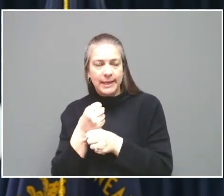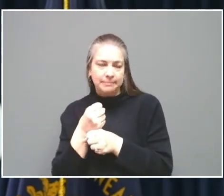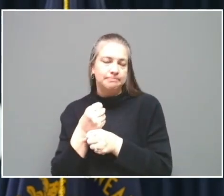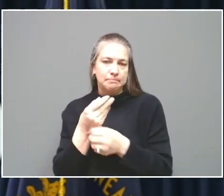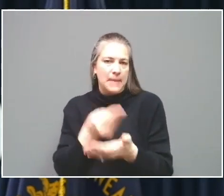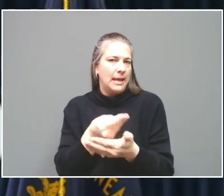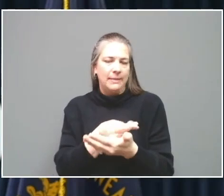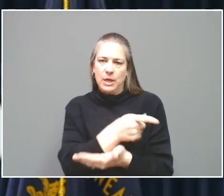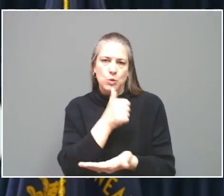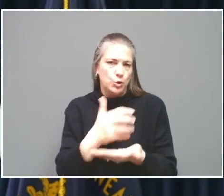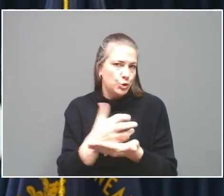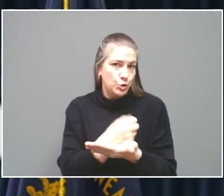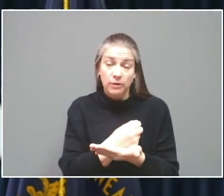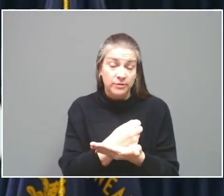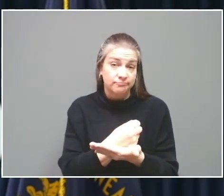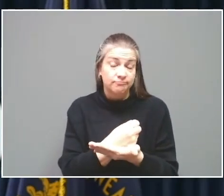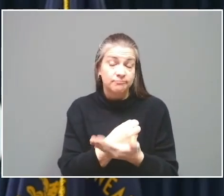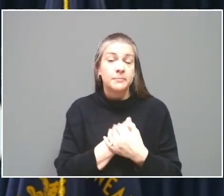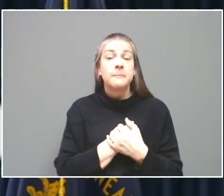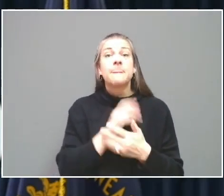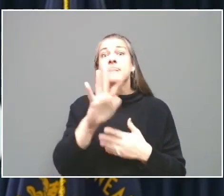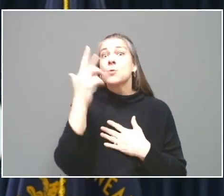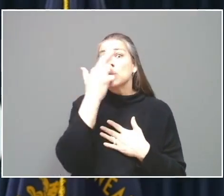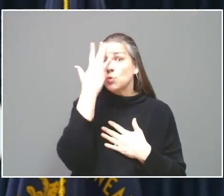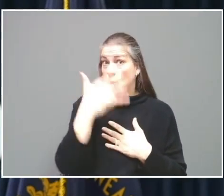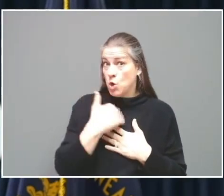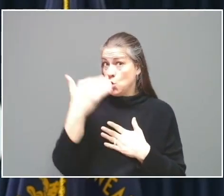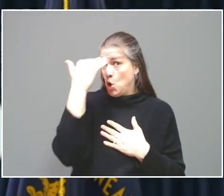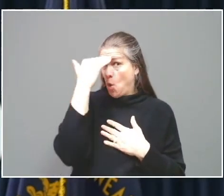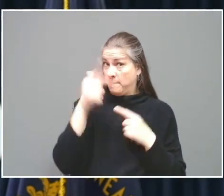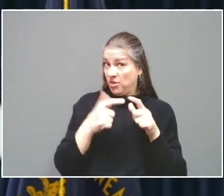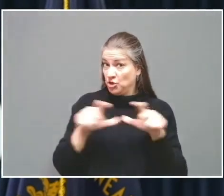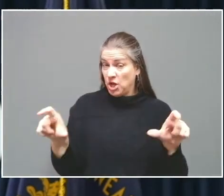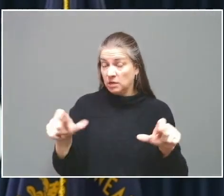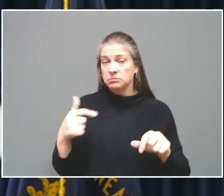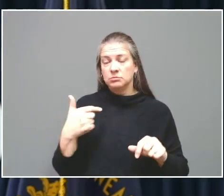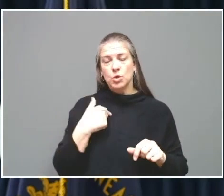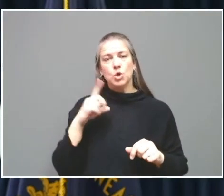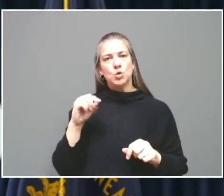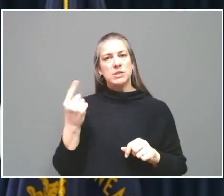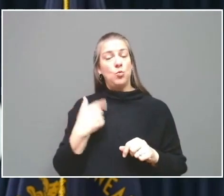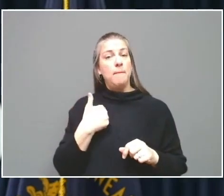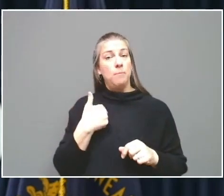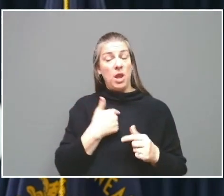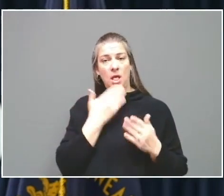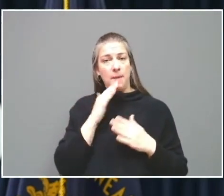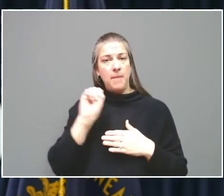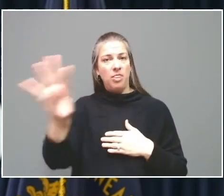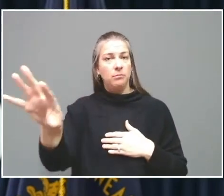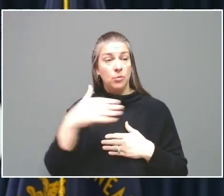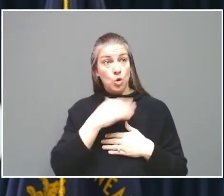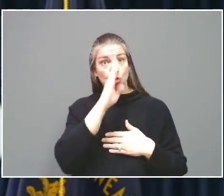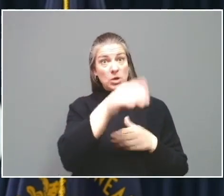they don't deserve. Now, the reason we know about the checks is we do something we mail them. We don't direct deposit them. So